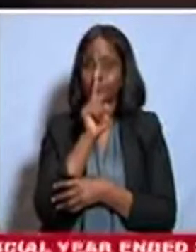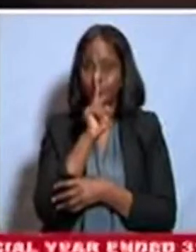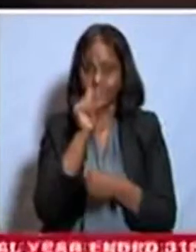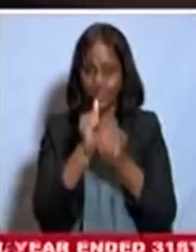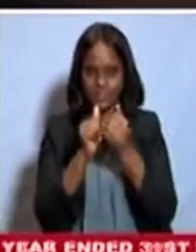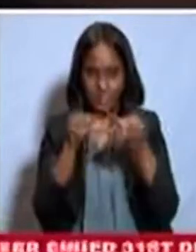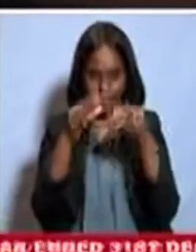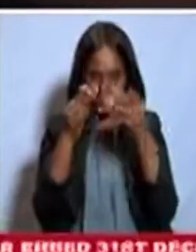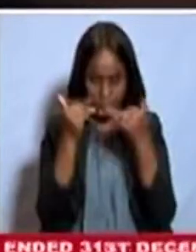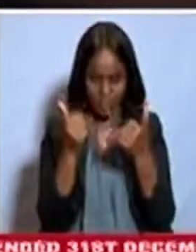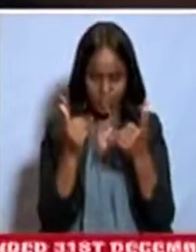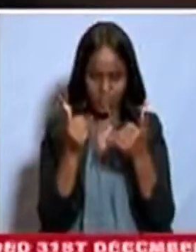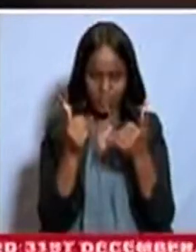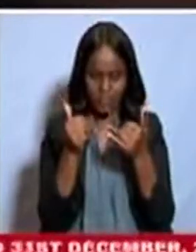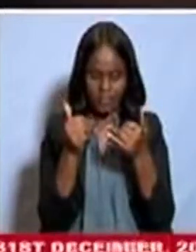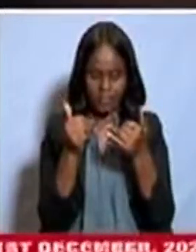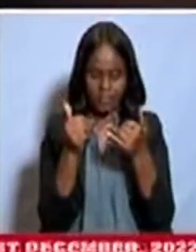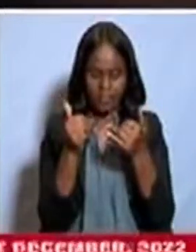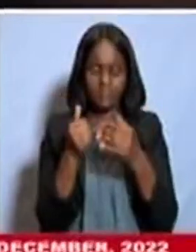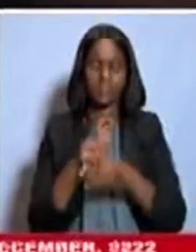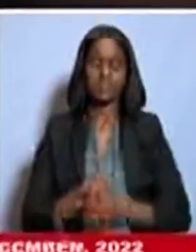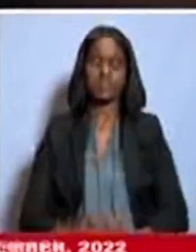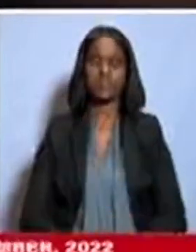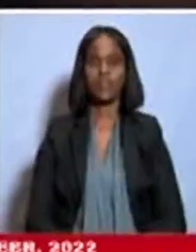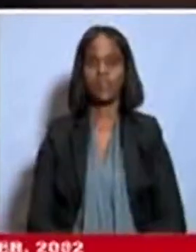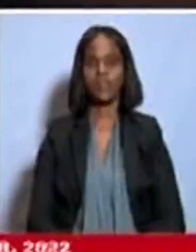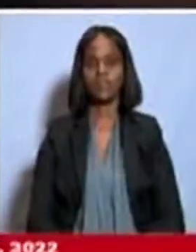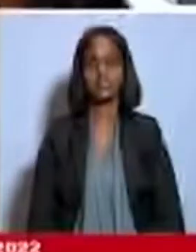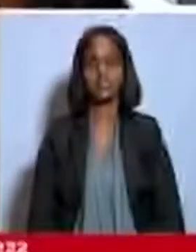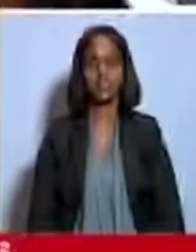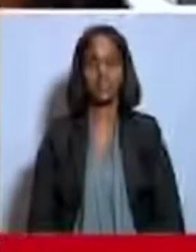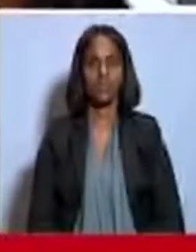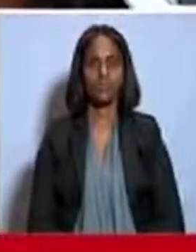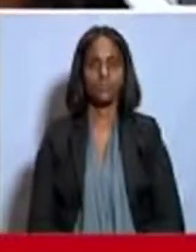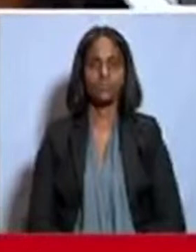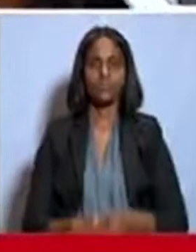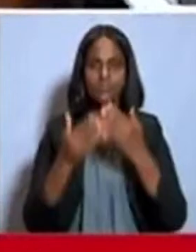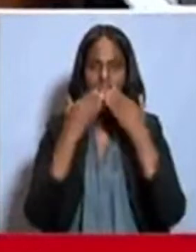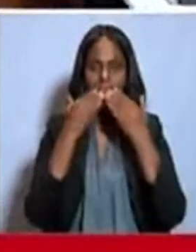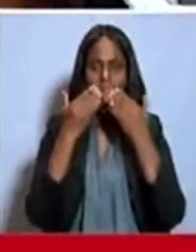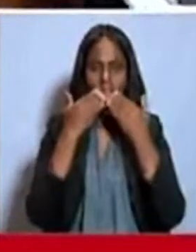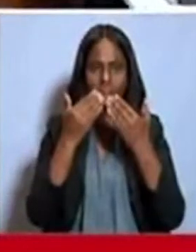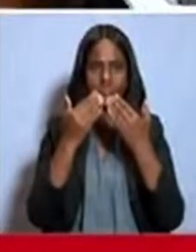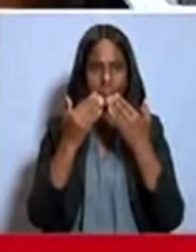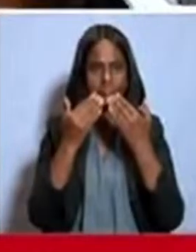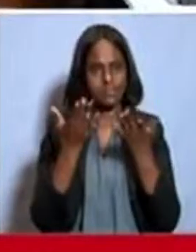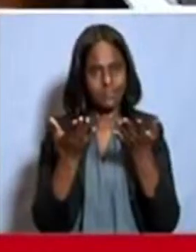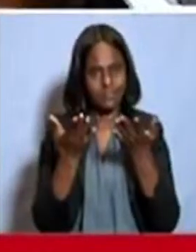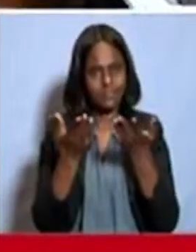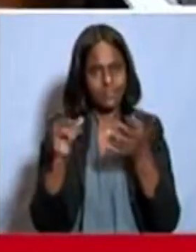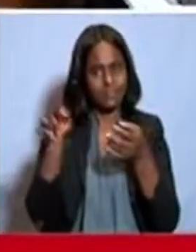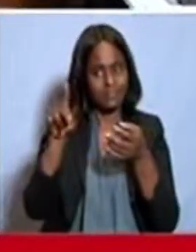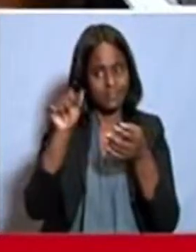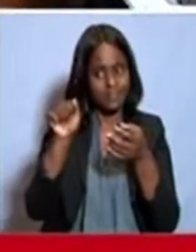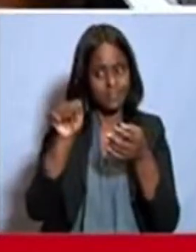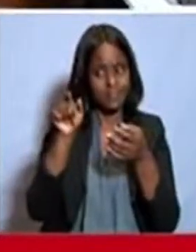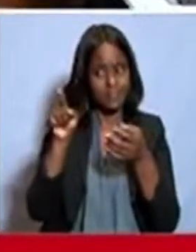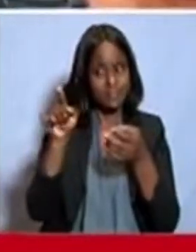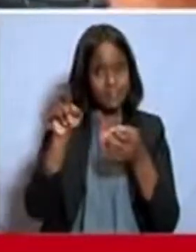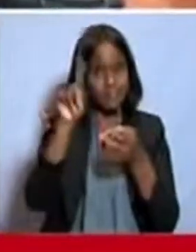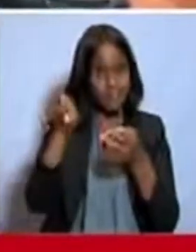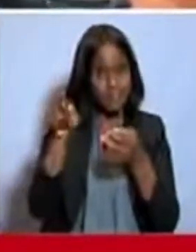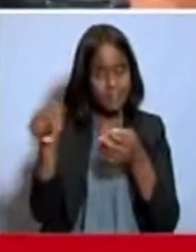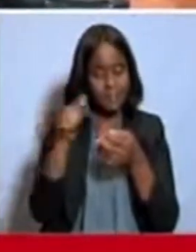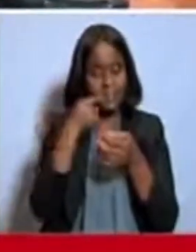being given now. Thank you. PS, is that question you